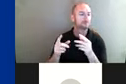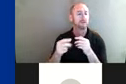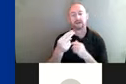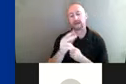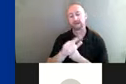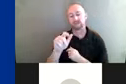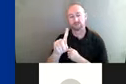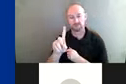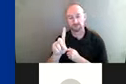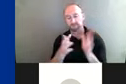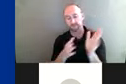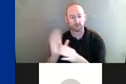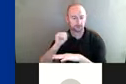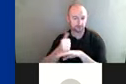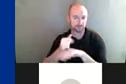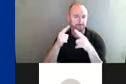and strategies.